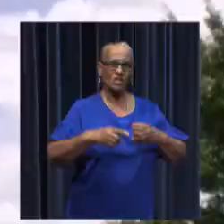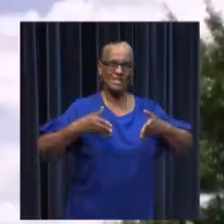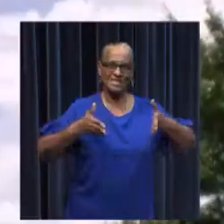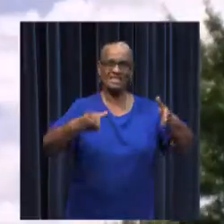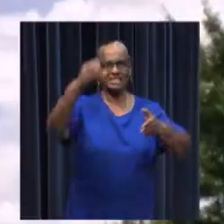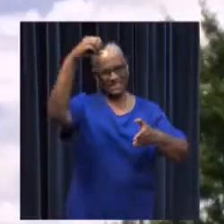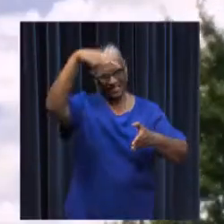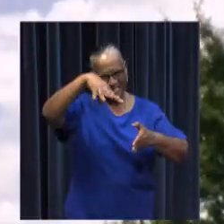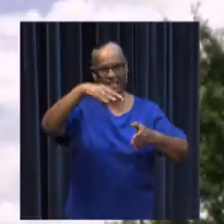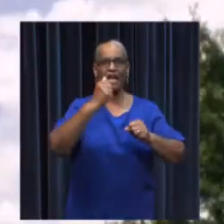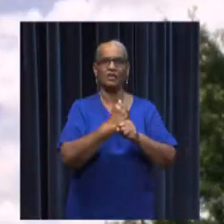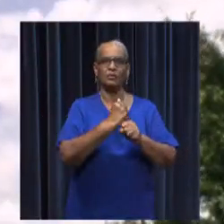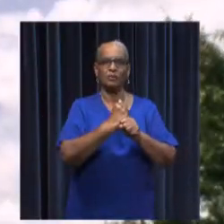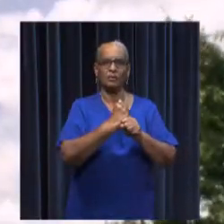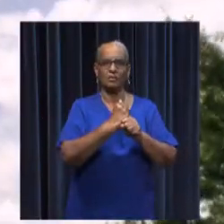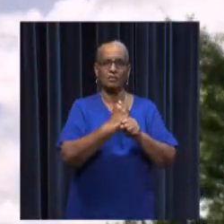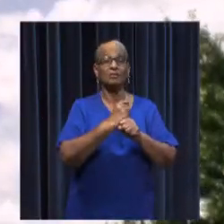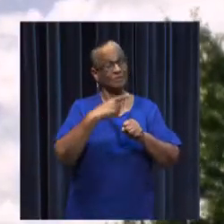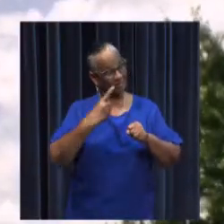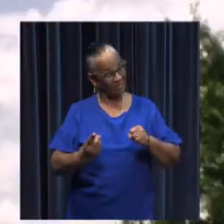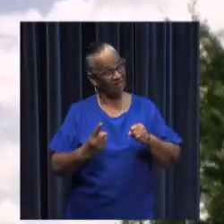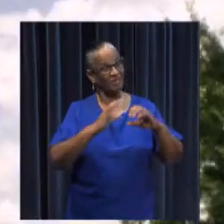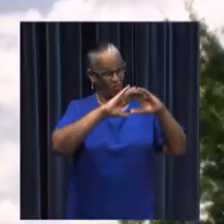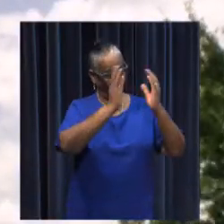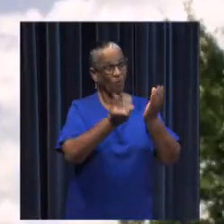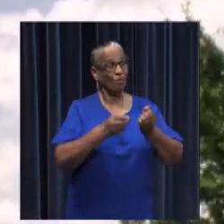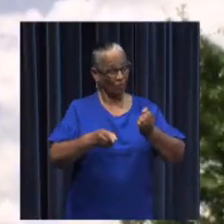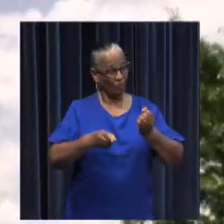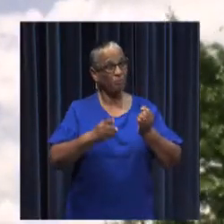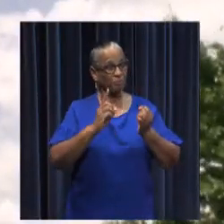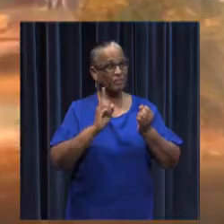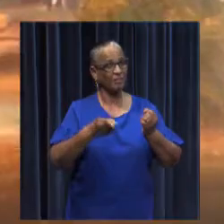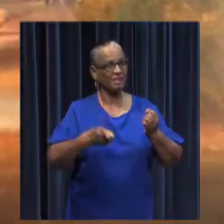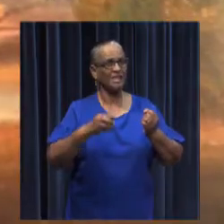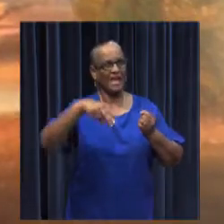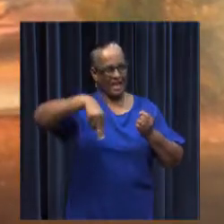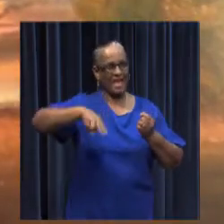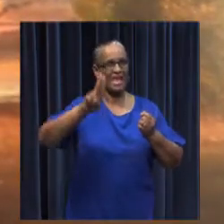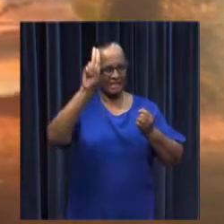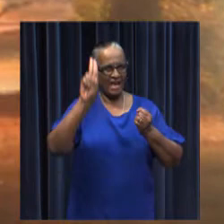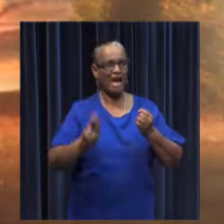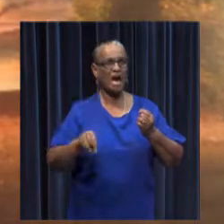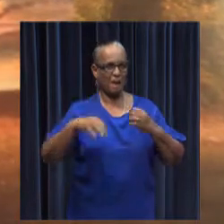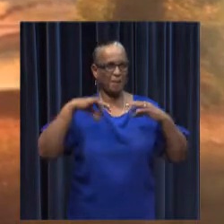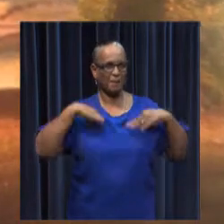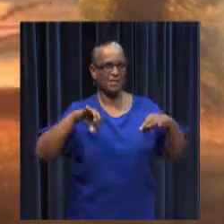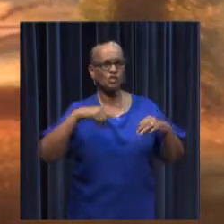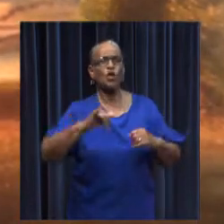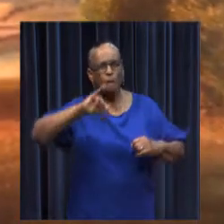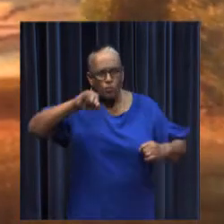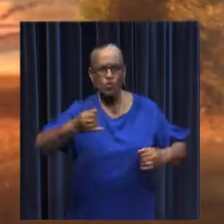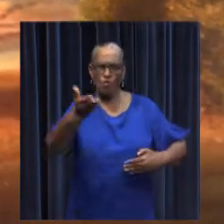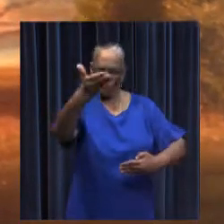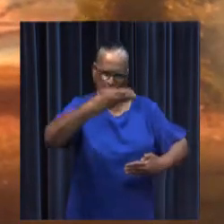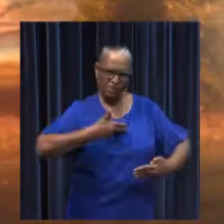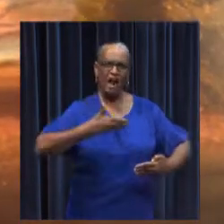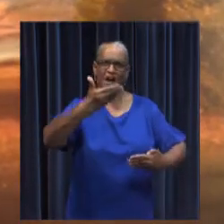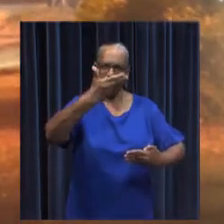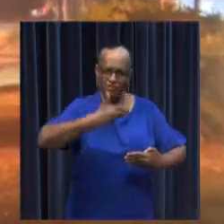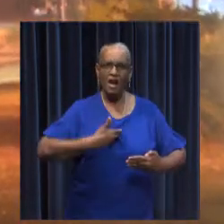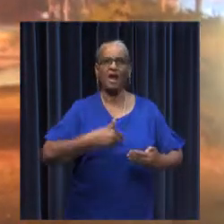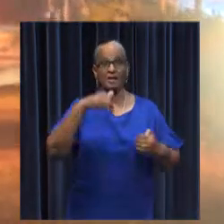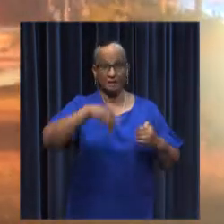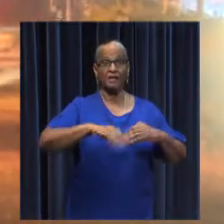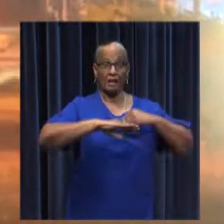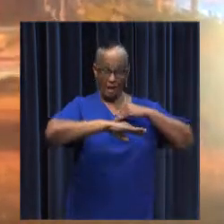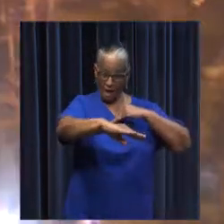around 7,000 street lights were switched on. Despite this number, new requests for street lights are submitted